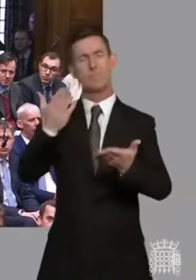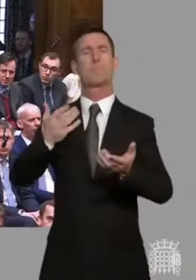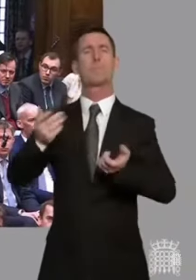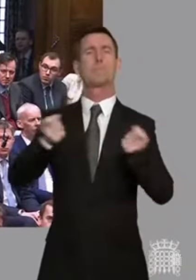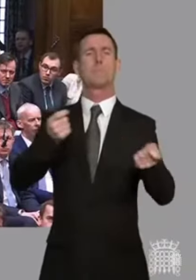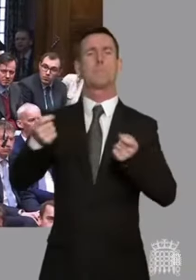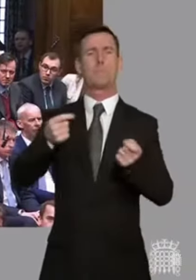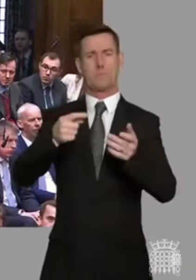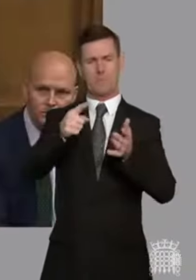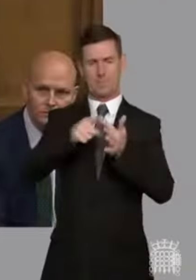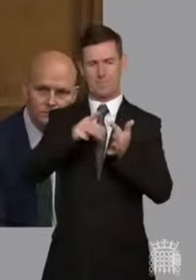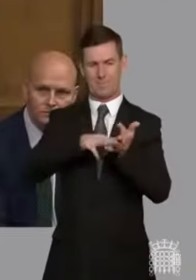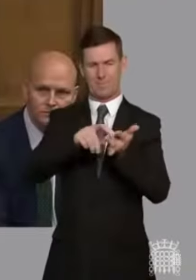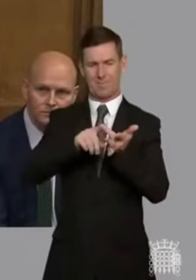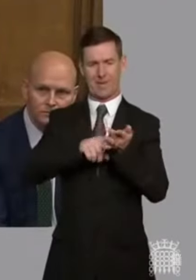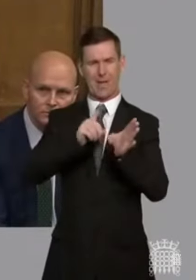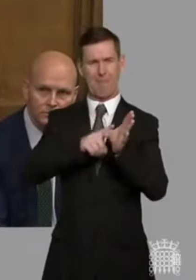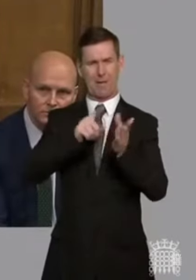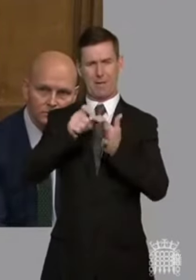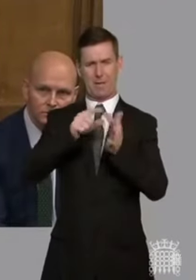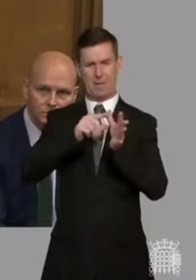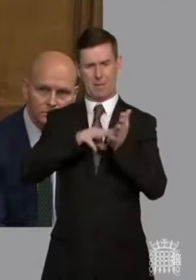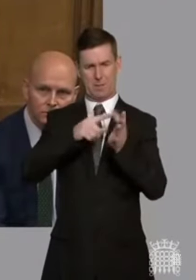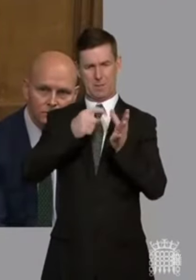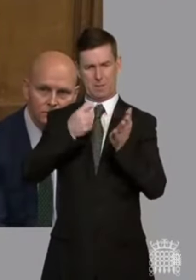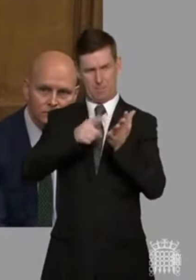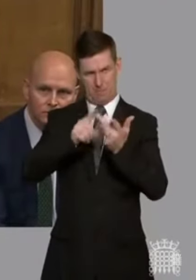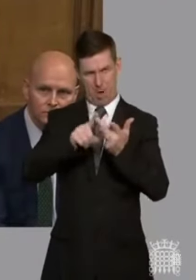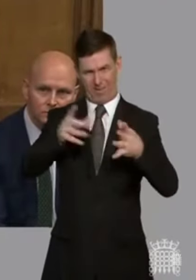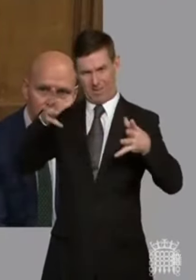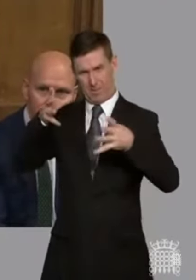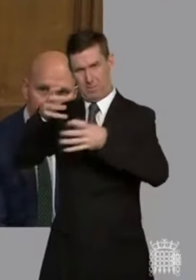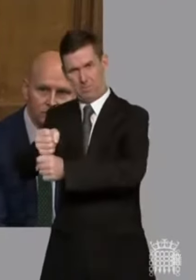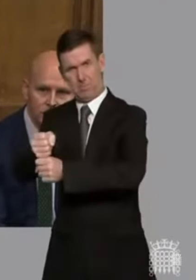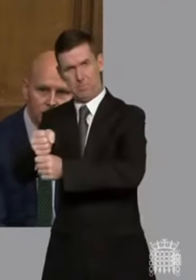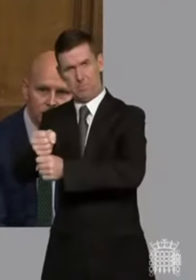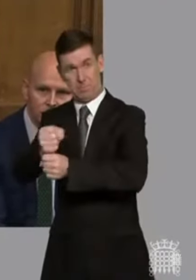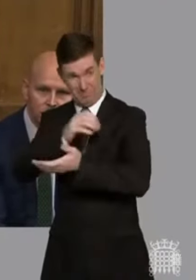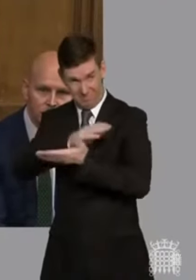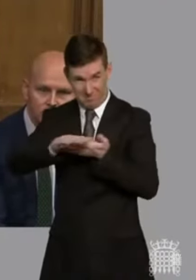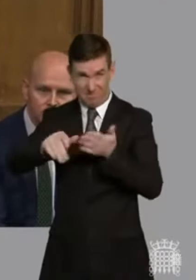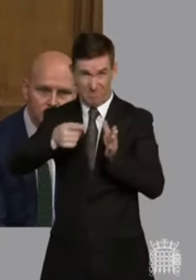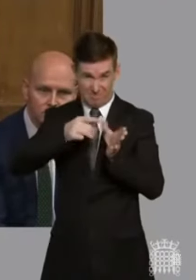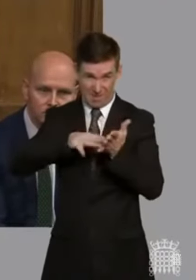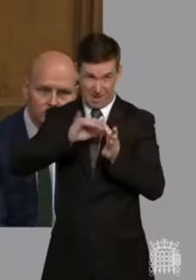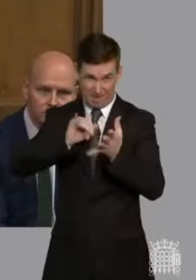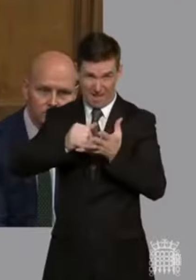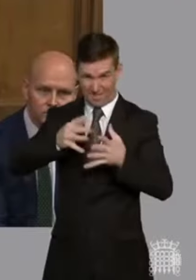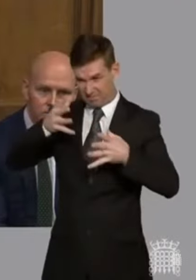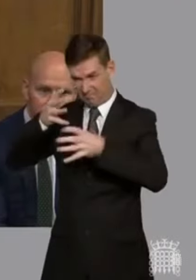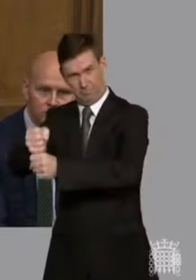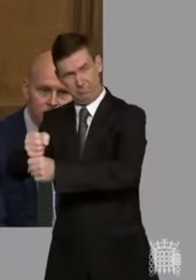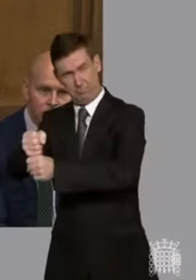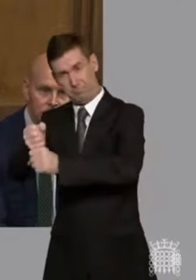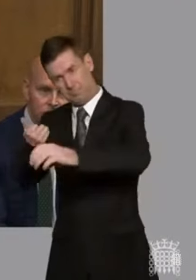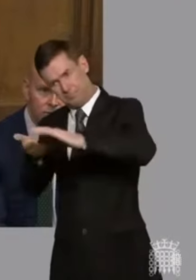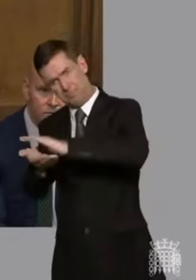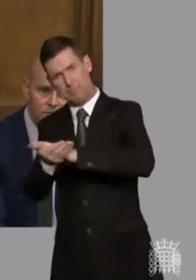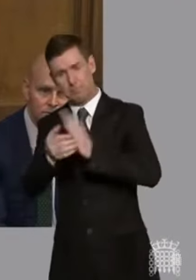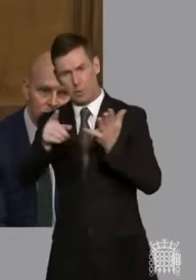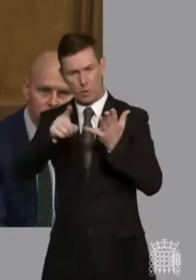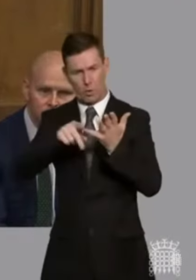in captivity by Hamas in UNRWA facilities, confirming many of our fears that UNRWA is riddled